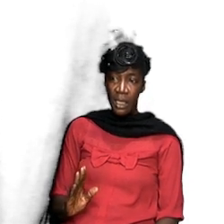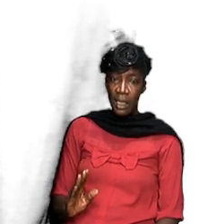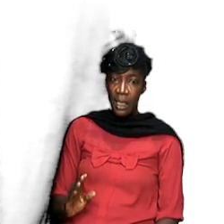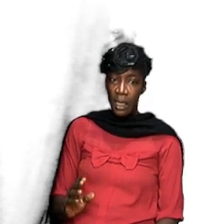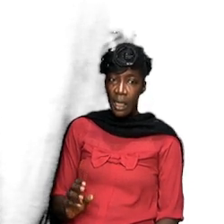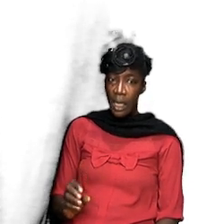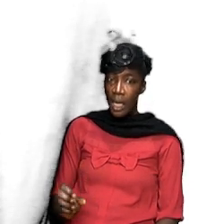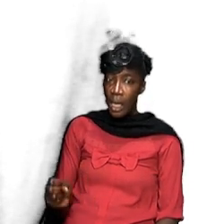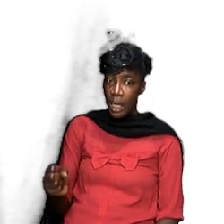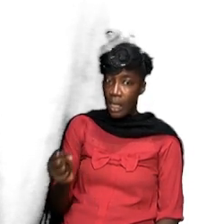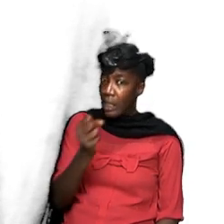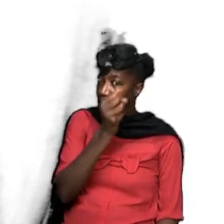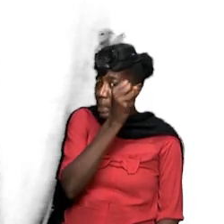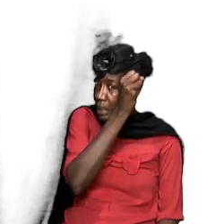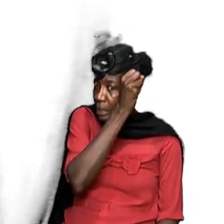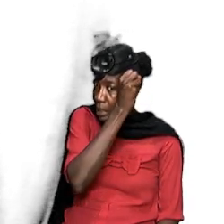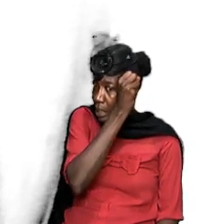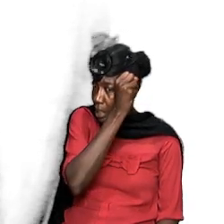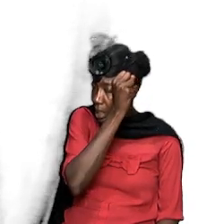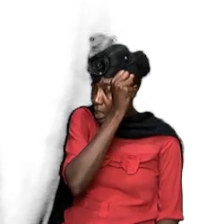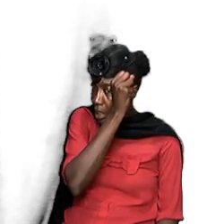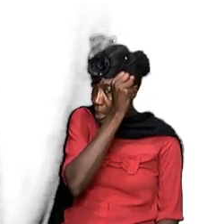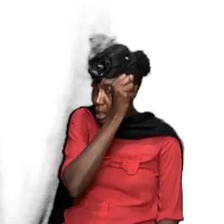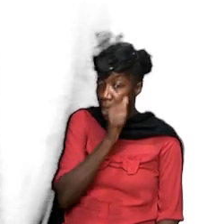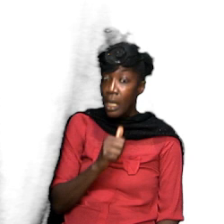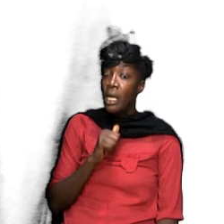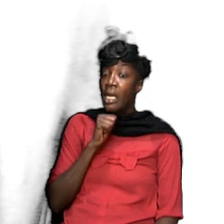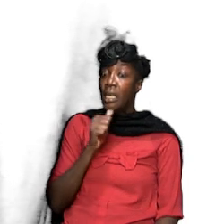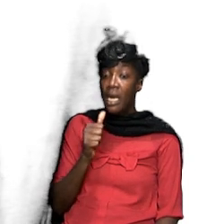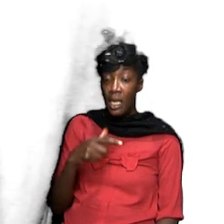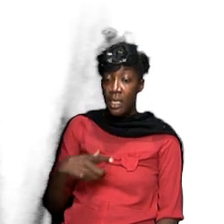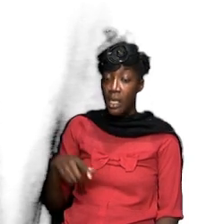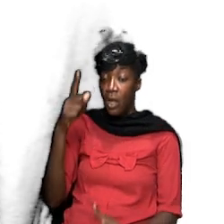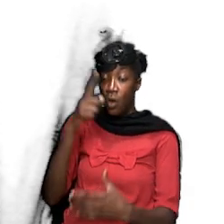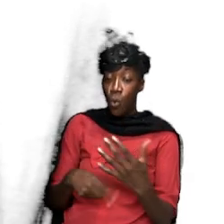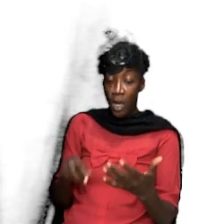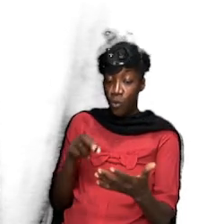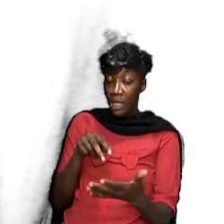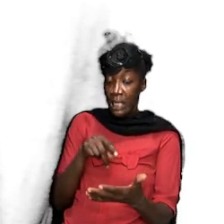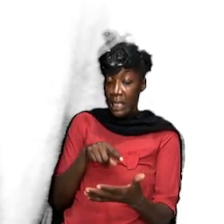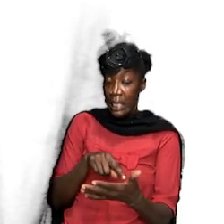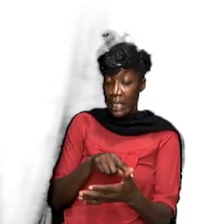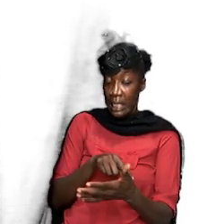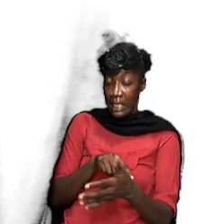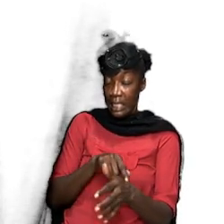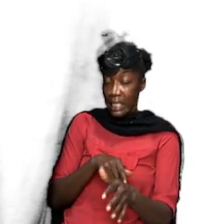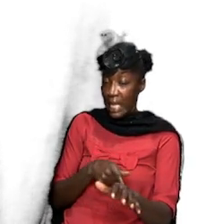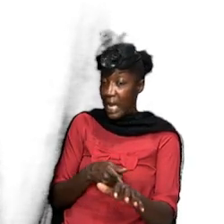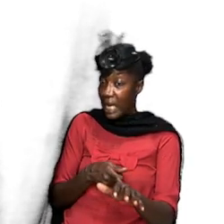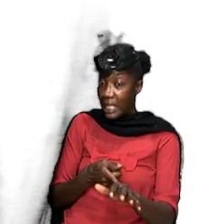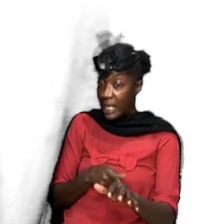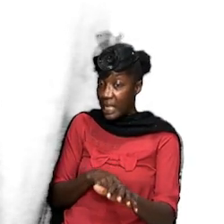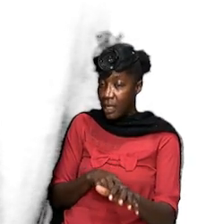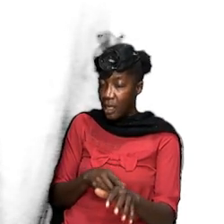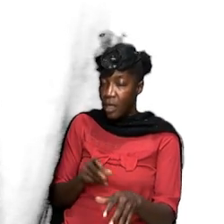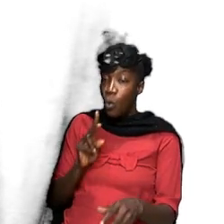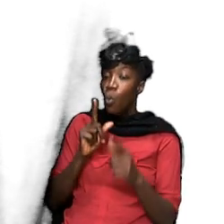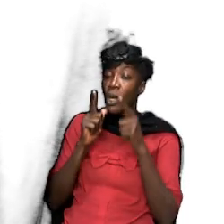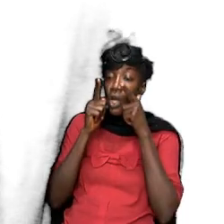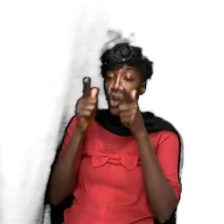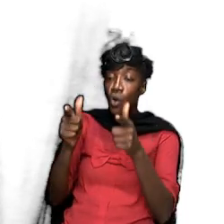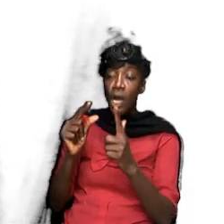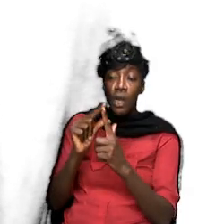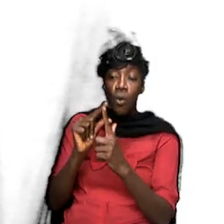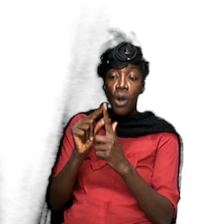read here in 1 Samuel chapter 15. When Saul started out, and if you look at the words of Samuel